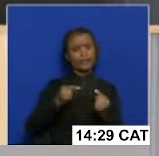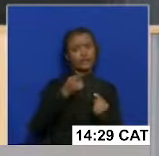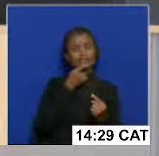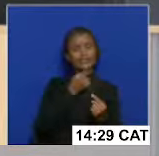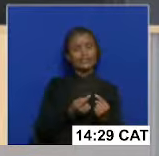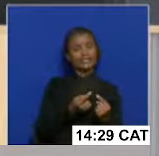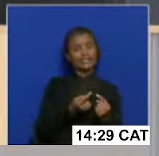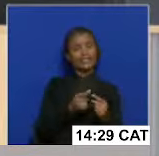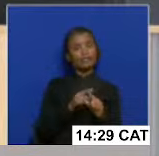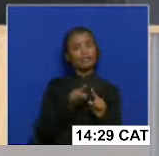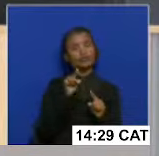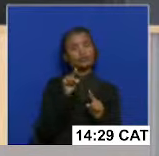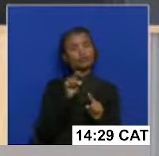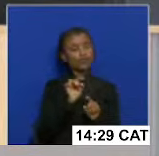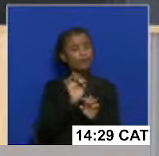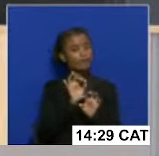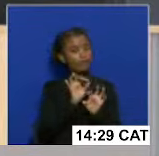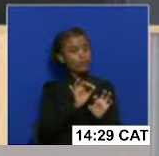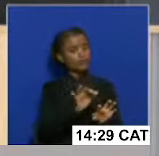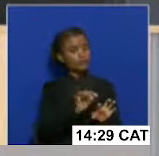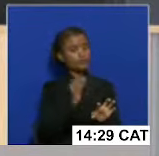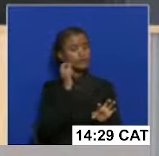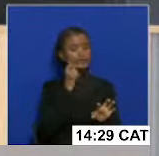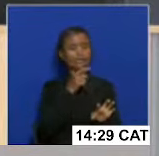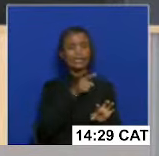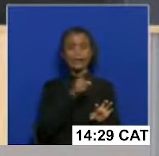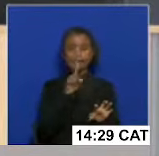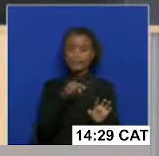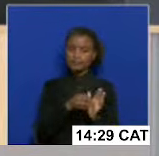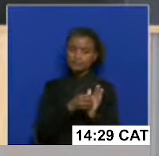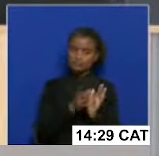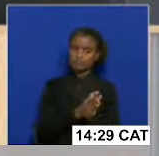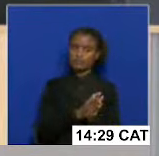that, and you were saving your skin